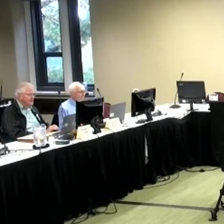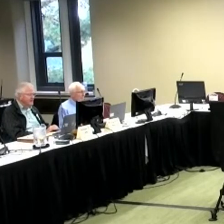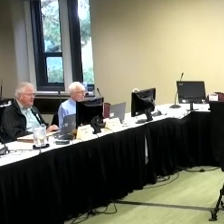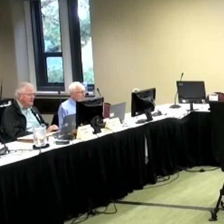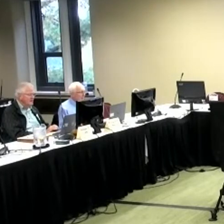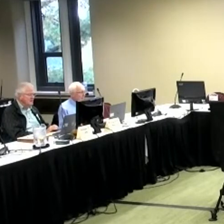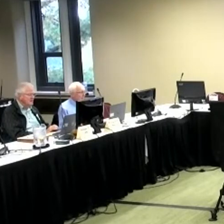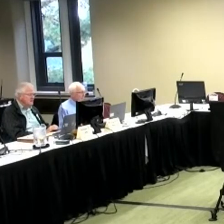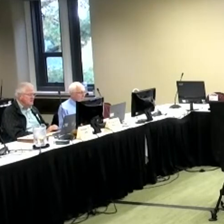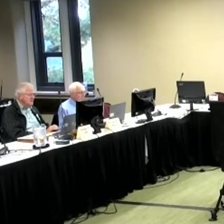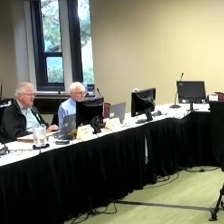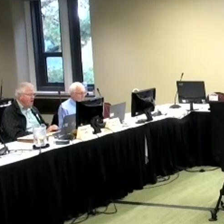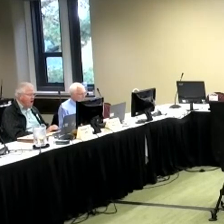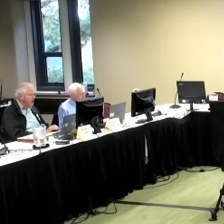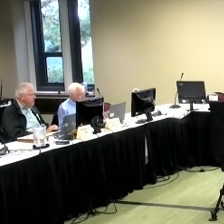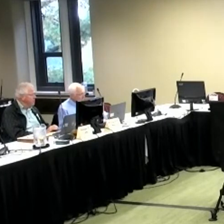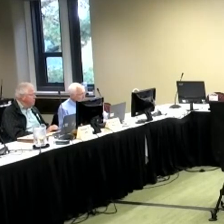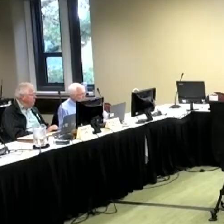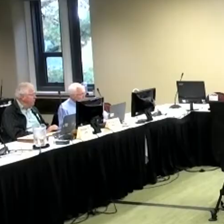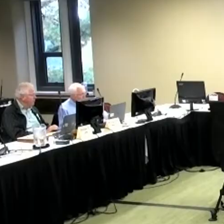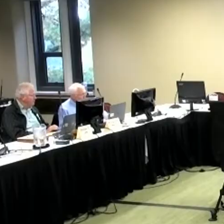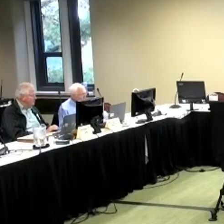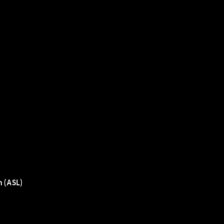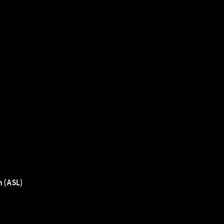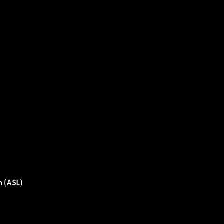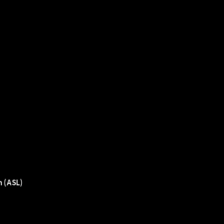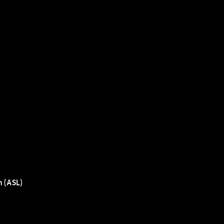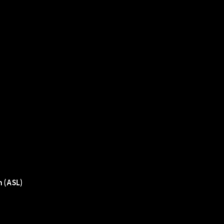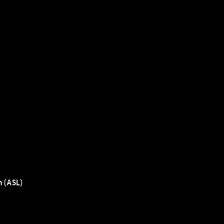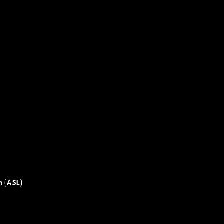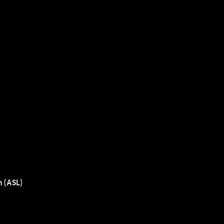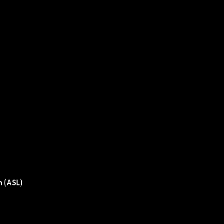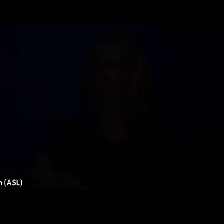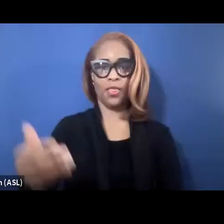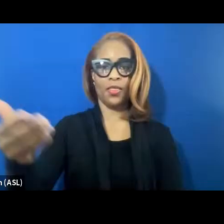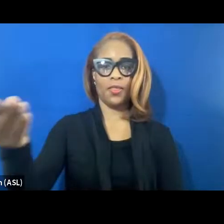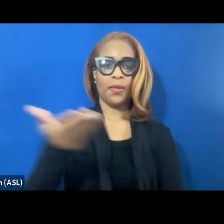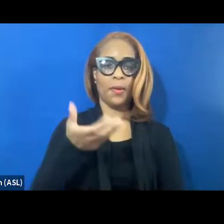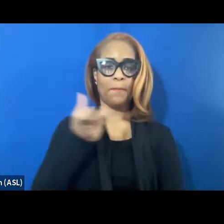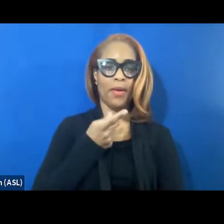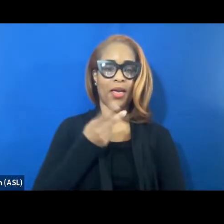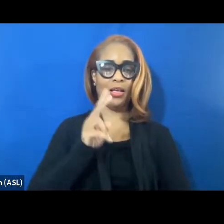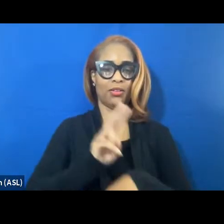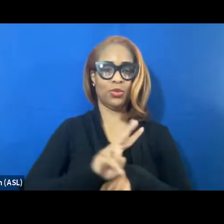good afternoon commissioners welcome back it is 201